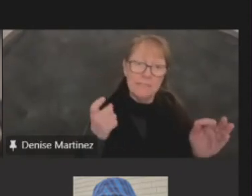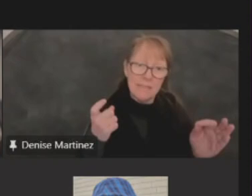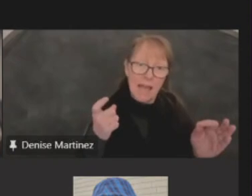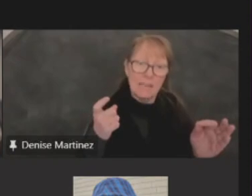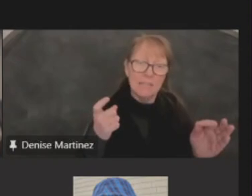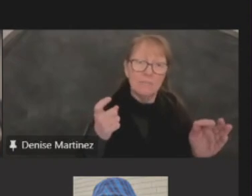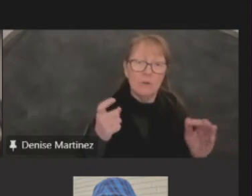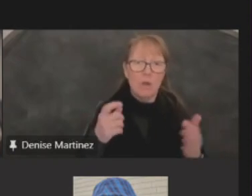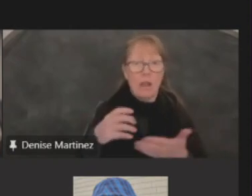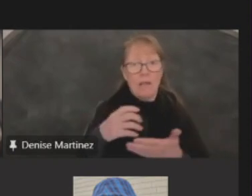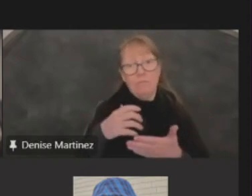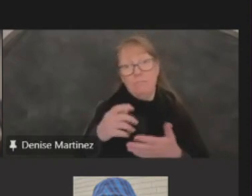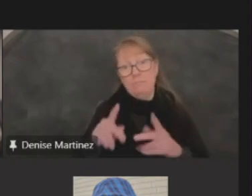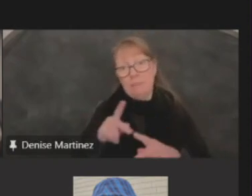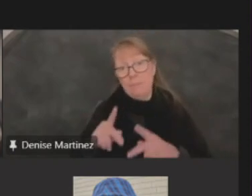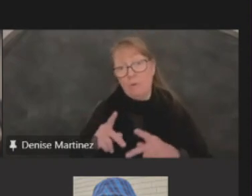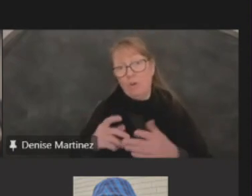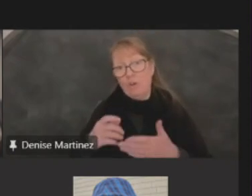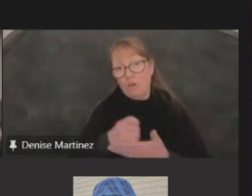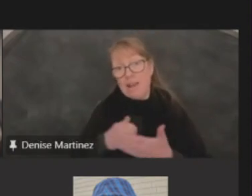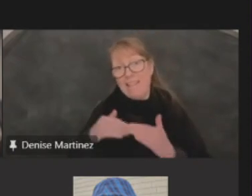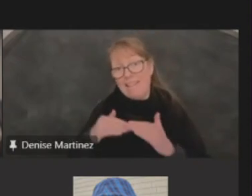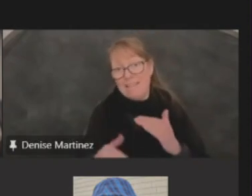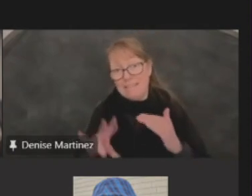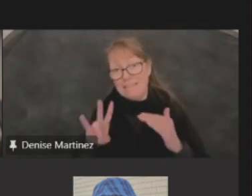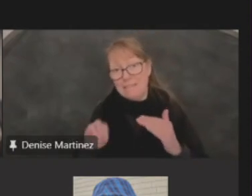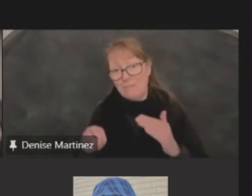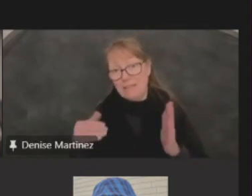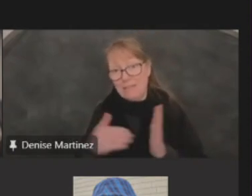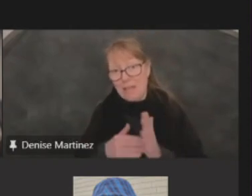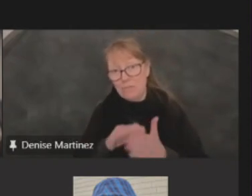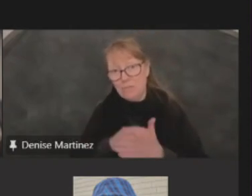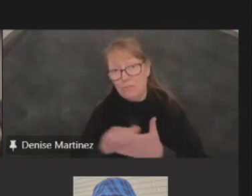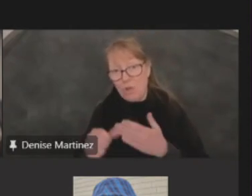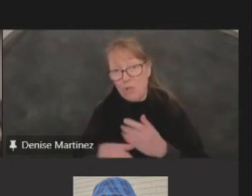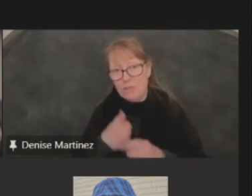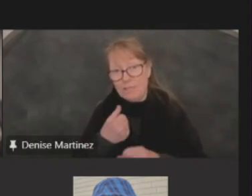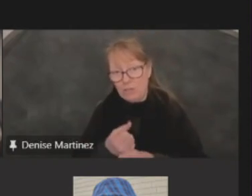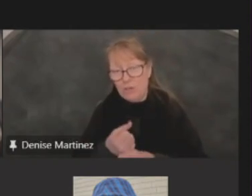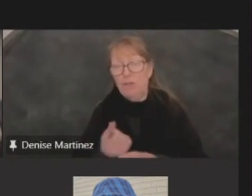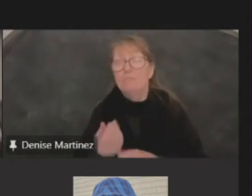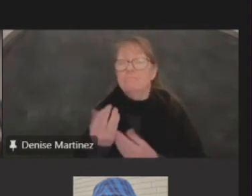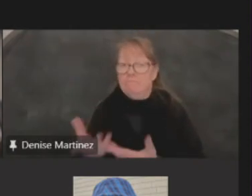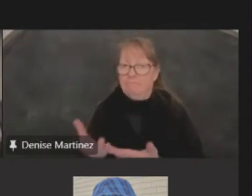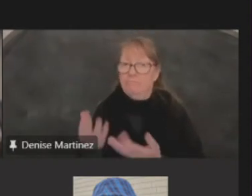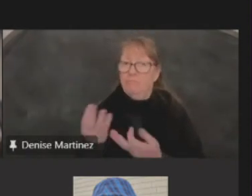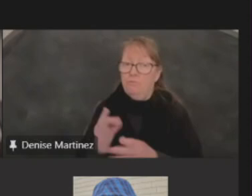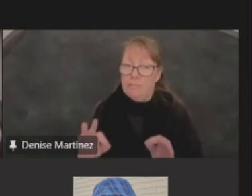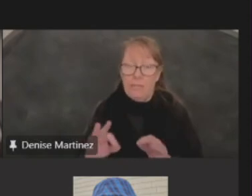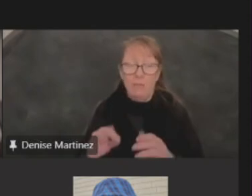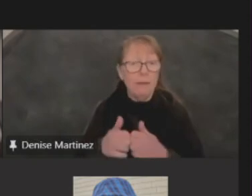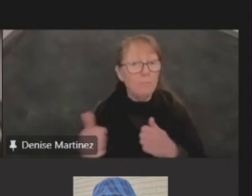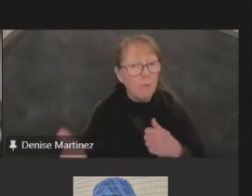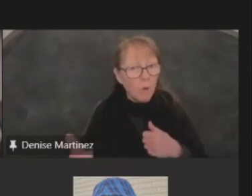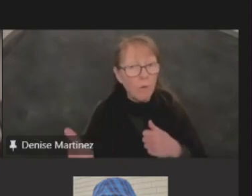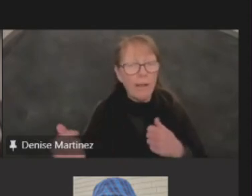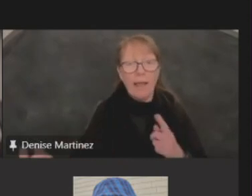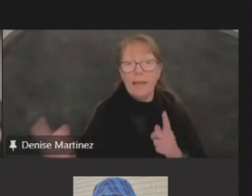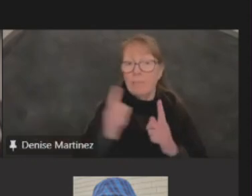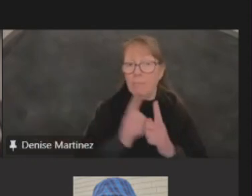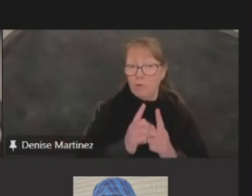than $70,000 a year. The services are available remotely and in person at over 30 neighborhood